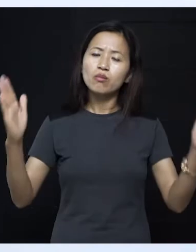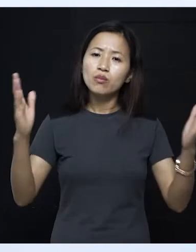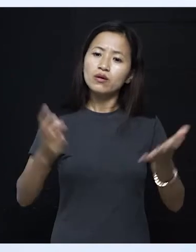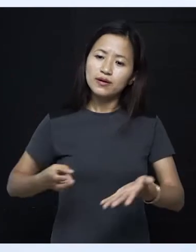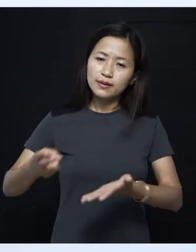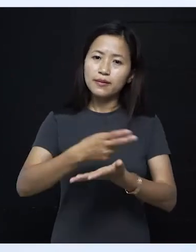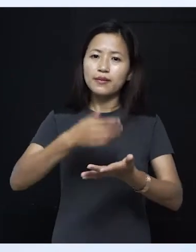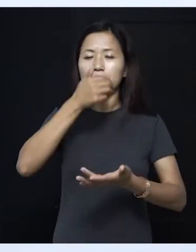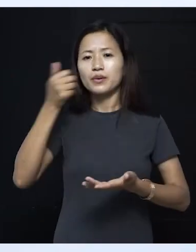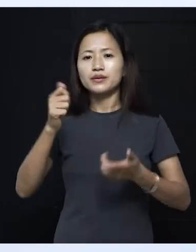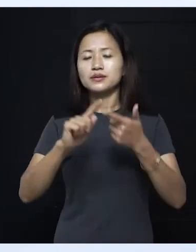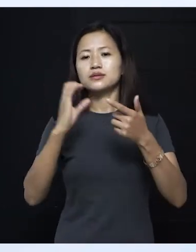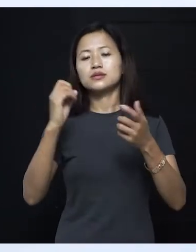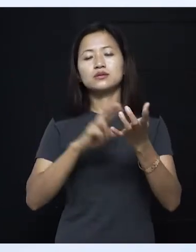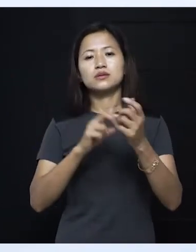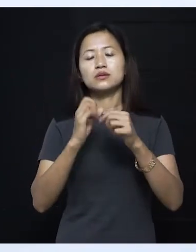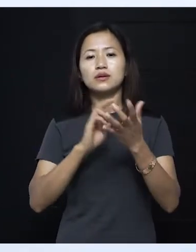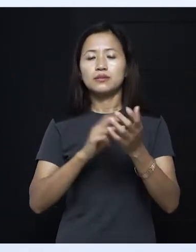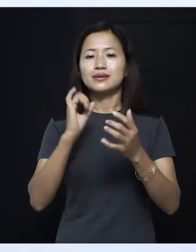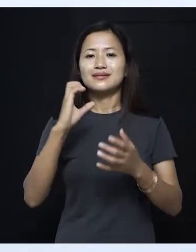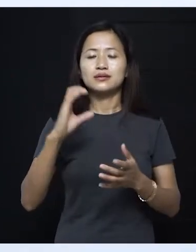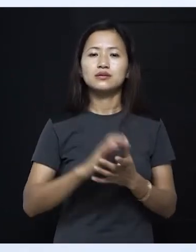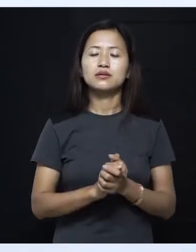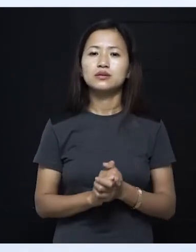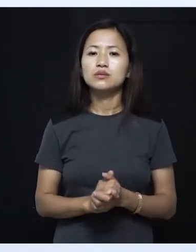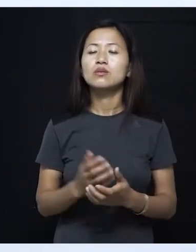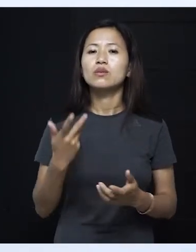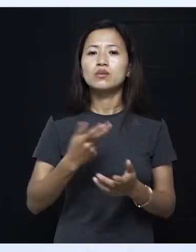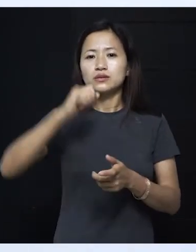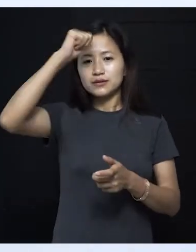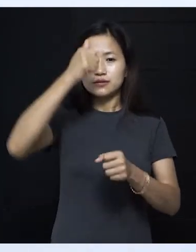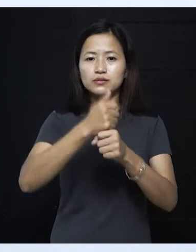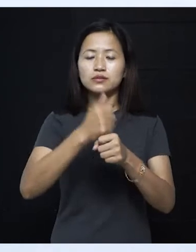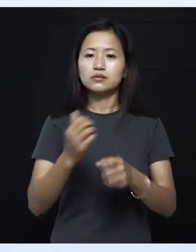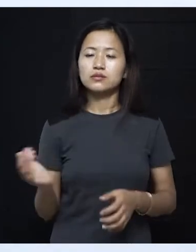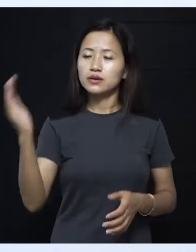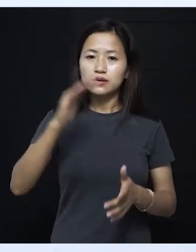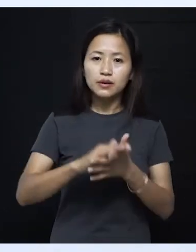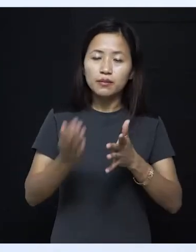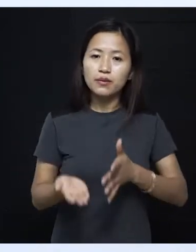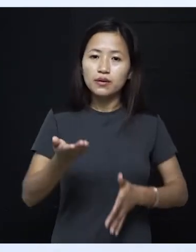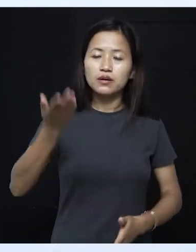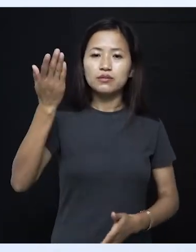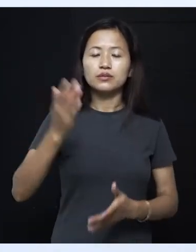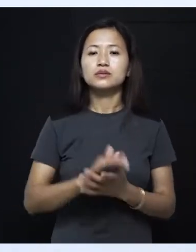get better economy, okay, what the Indian government did was they also came up with this thing. We call it as